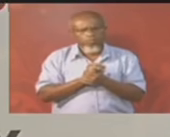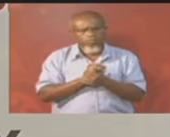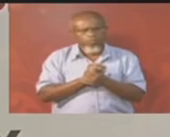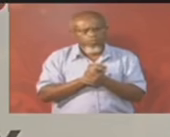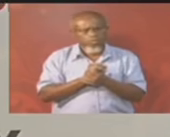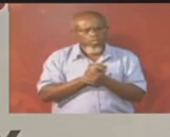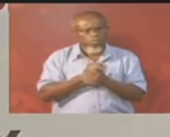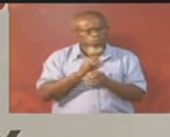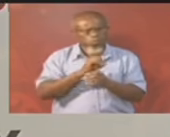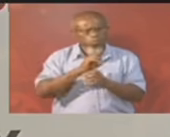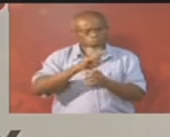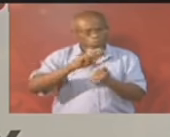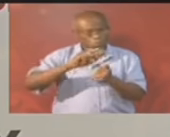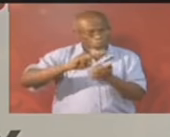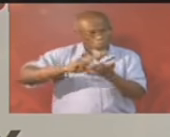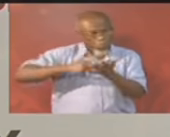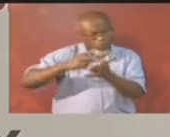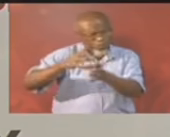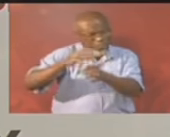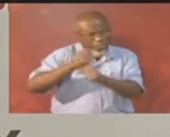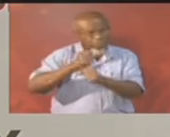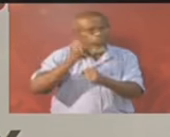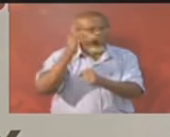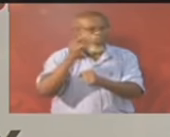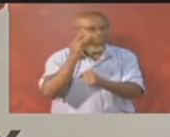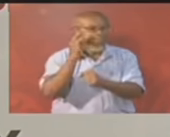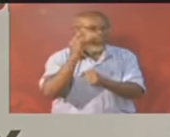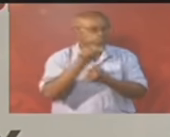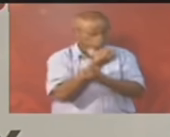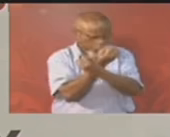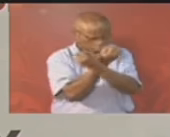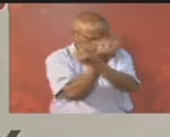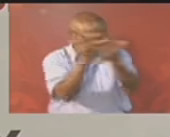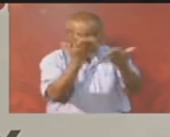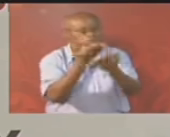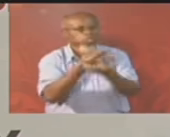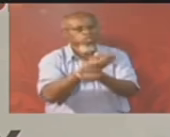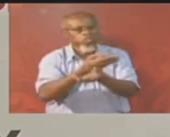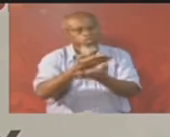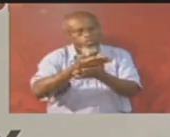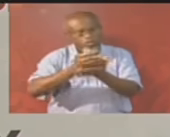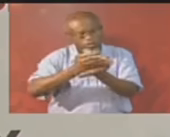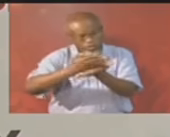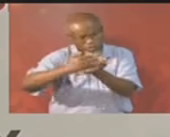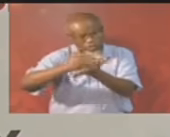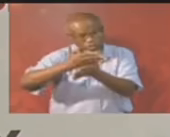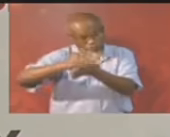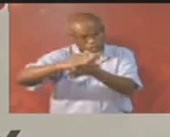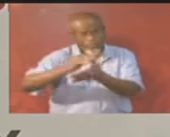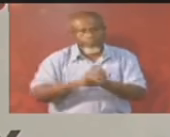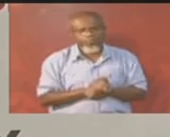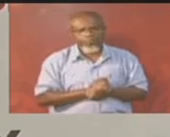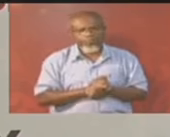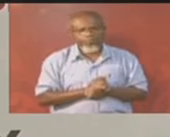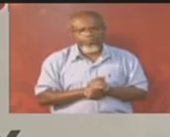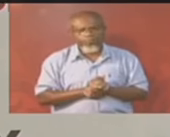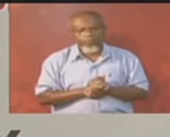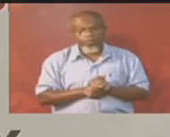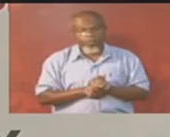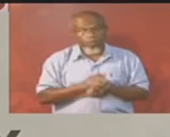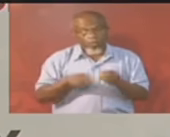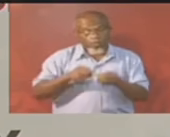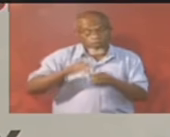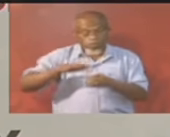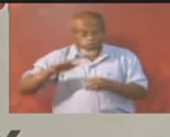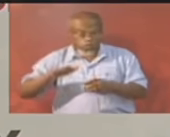soon as that sort of analysis is completed. With respect to children and teens, the best metric,